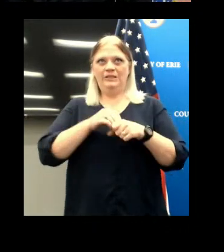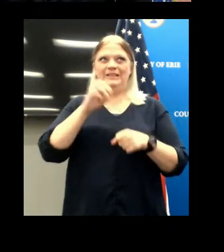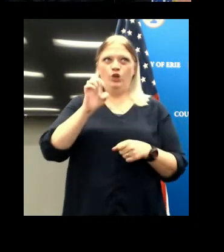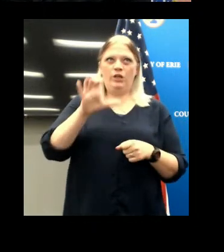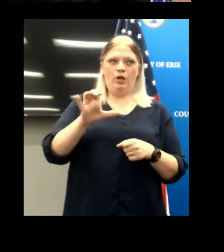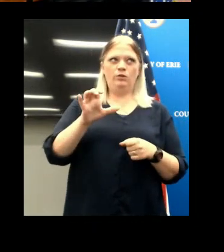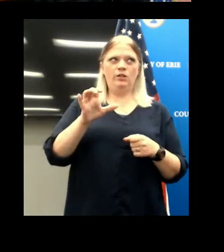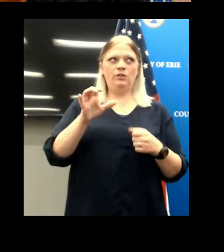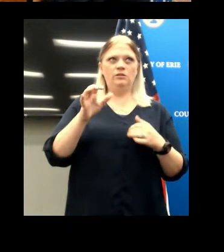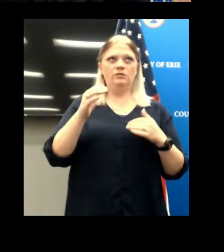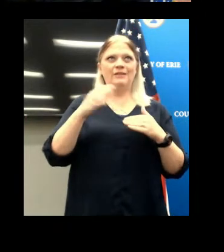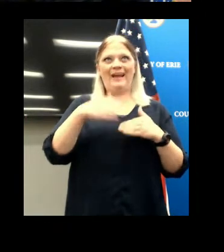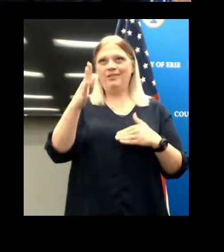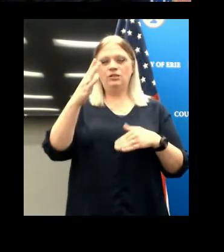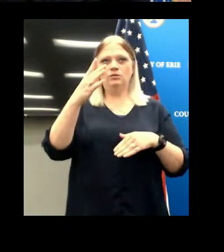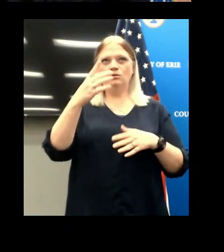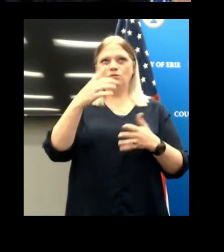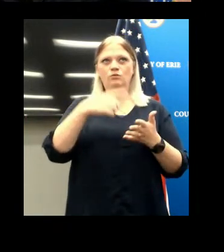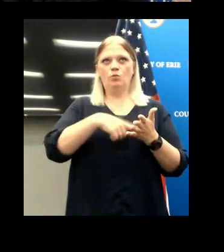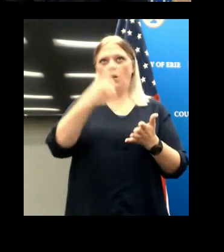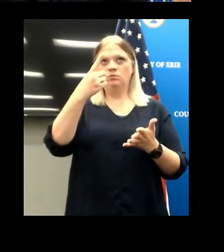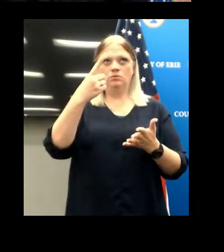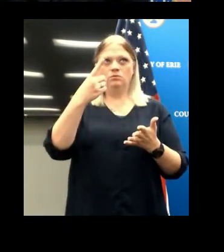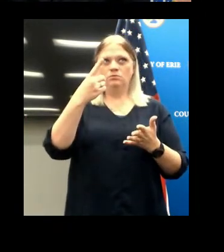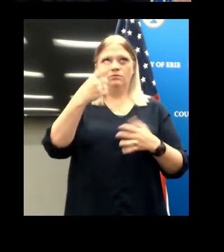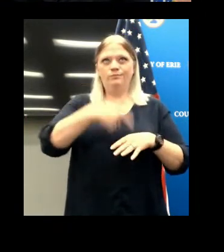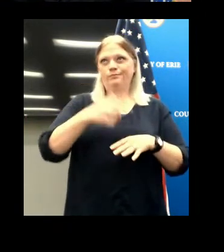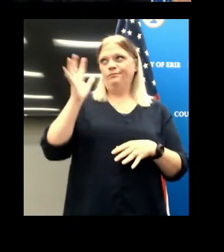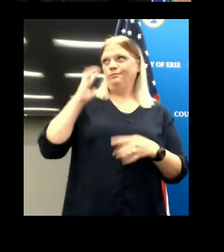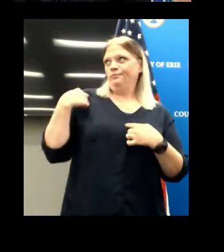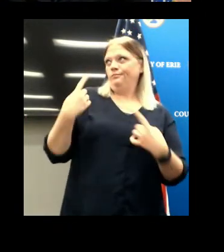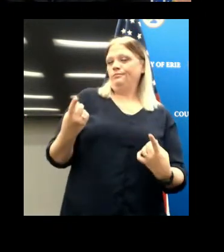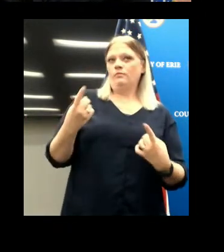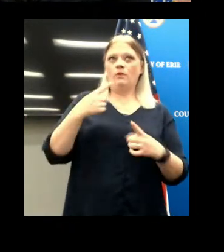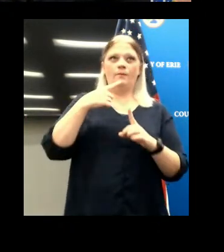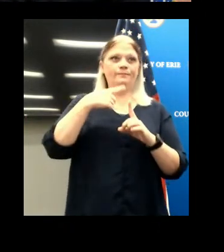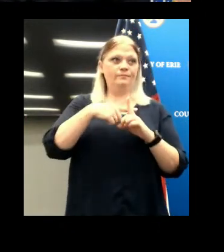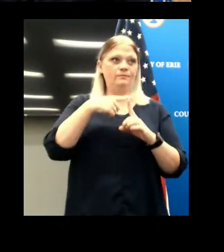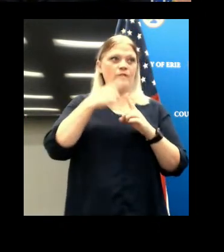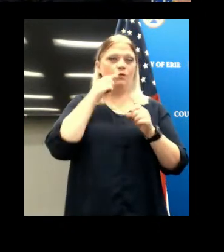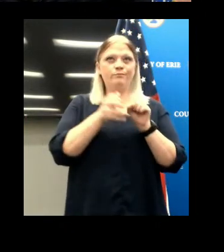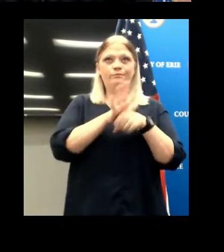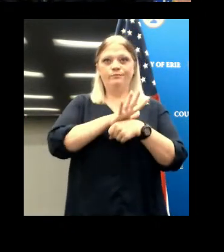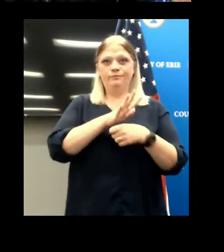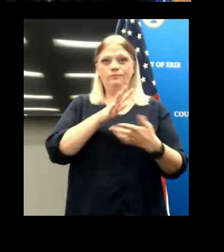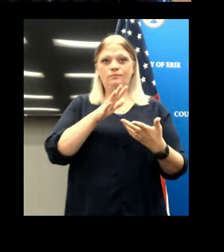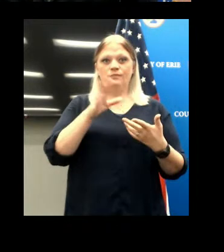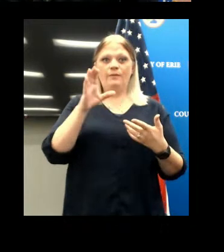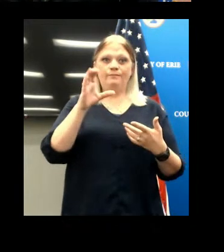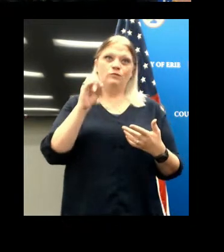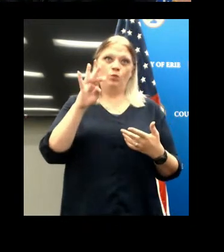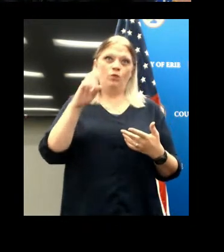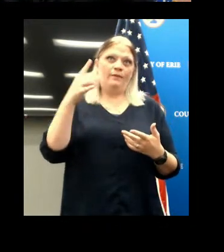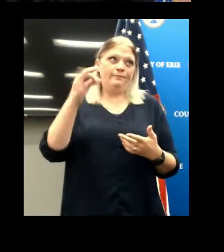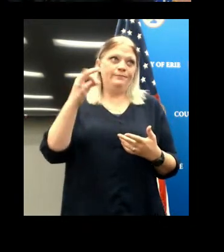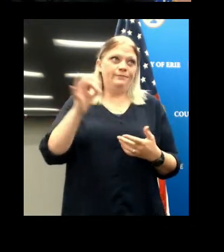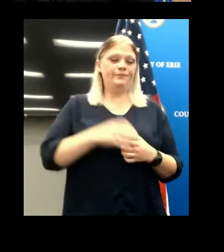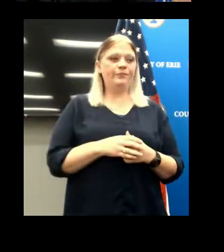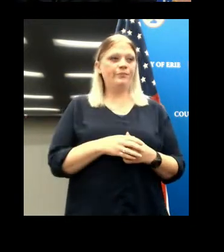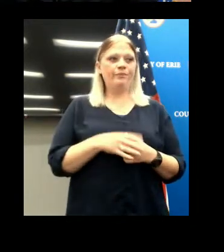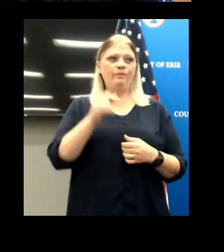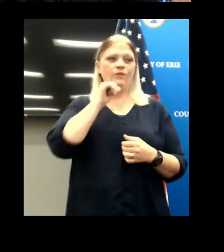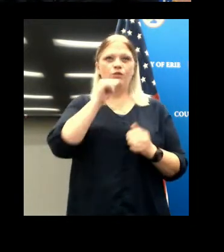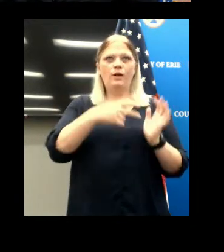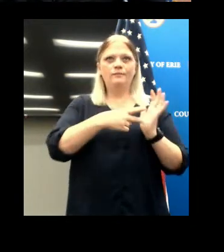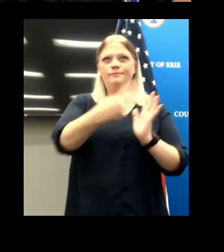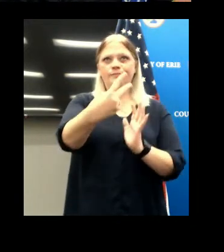have at least one time or another tested positive for the coronavirus and had COVID-19. So these are not